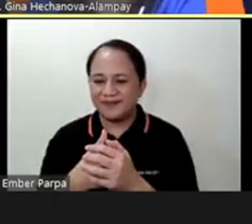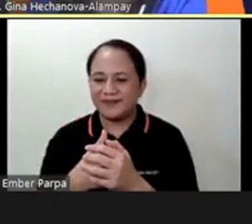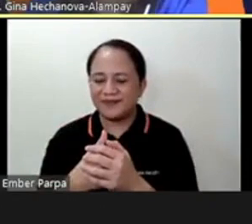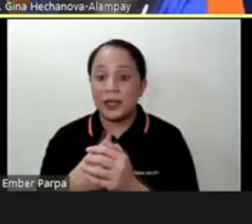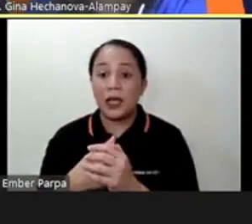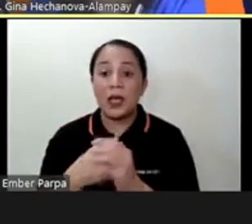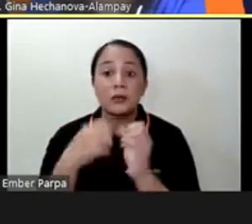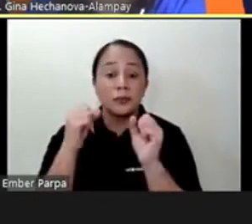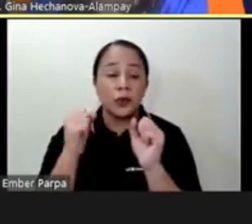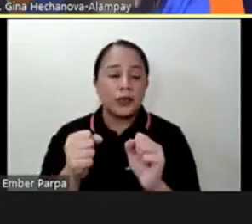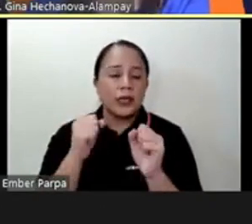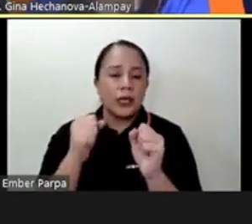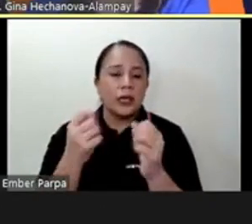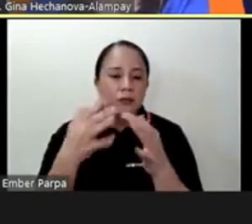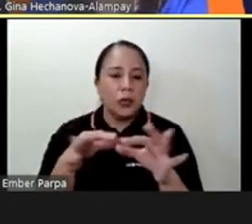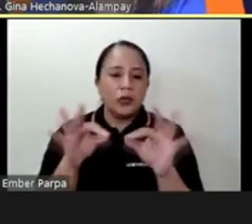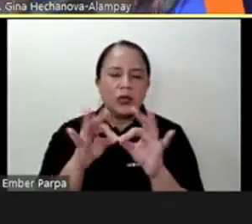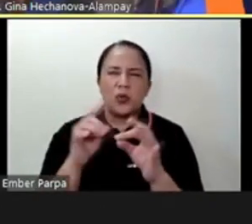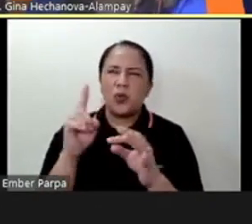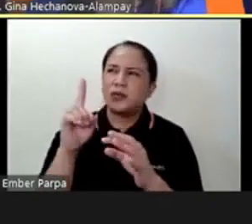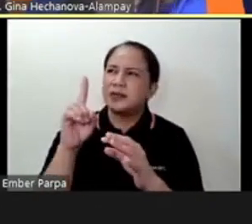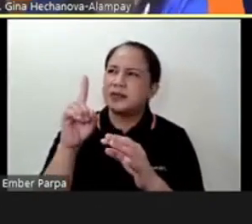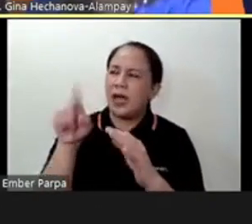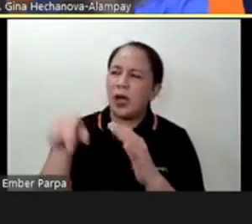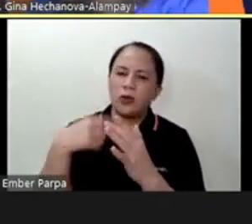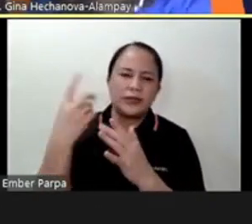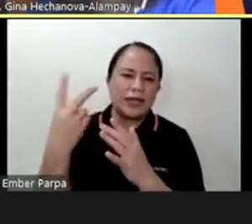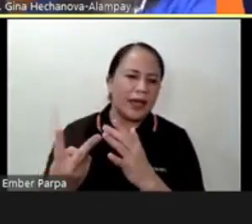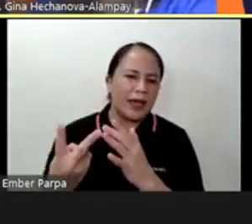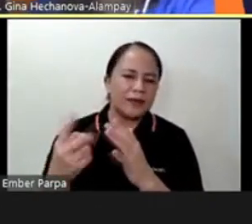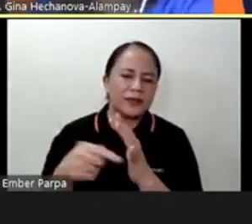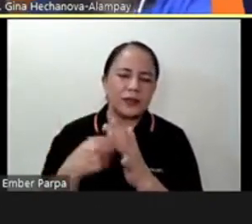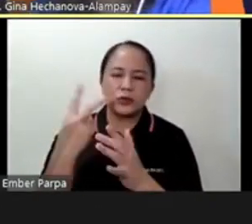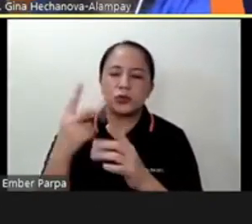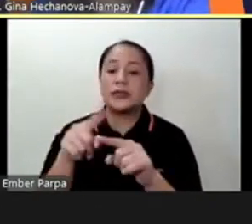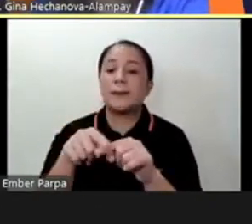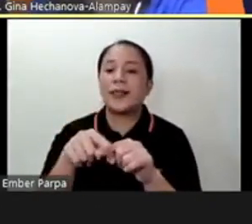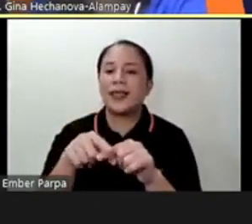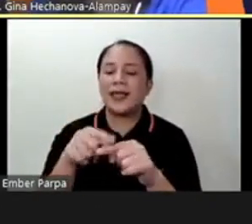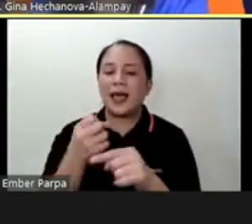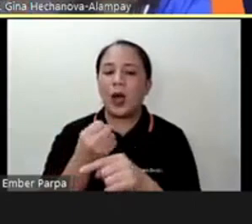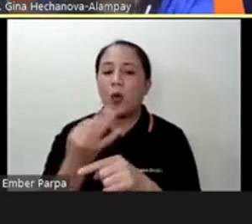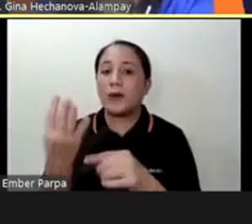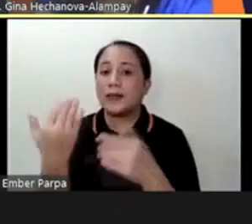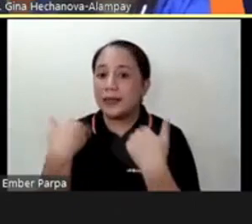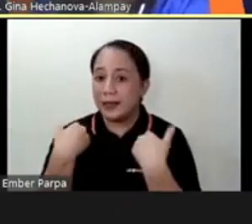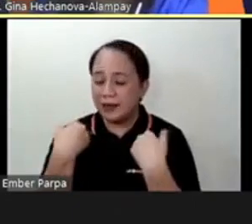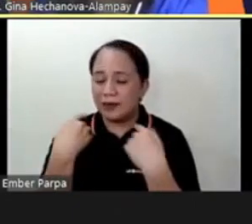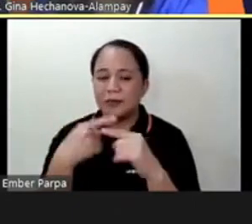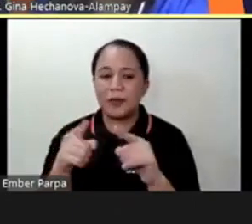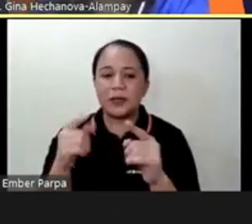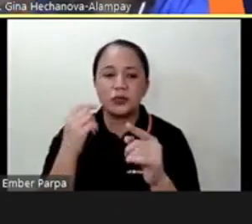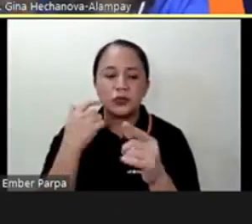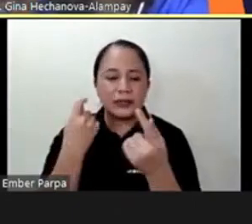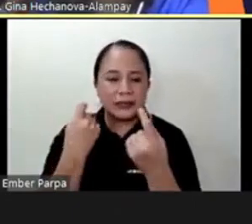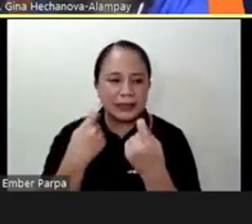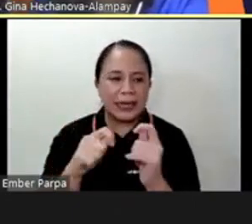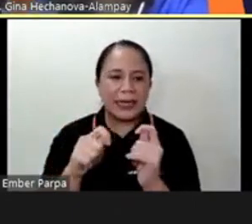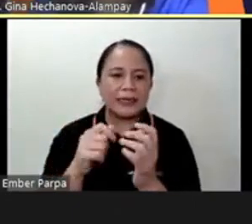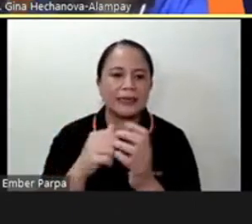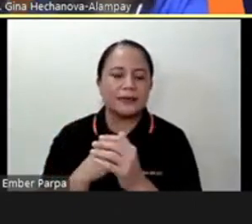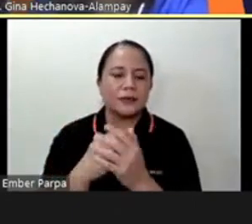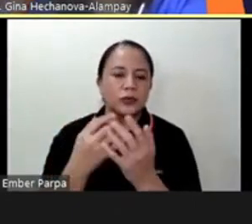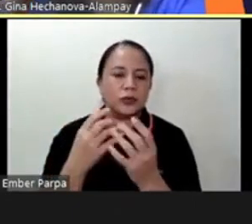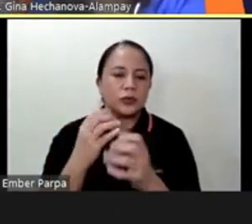can be as long as about an hour and a half, sometimes 2, depending on how many there are. But we usually try to keep